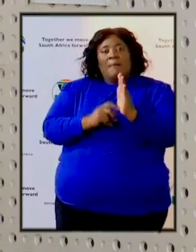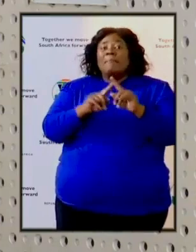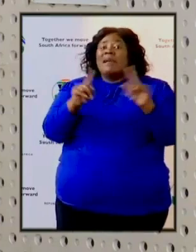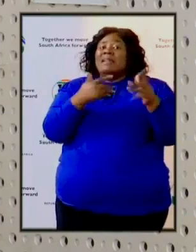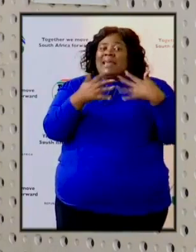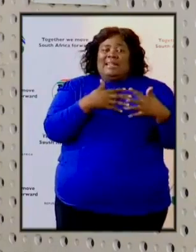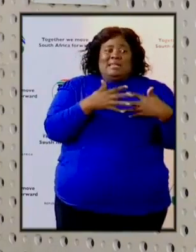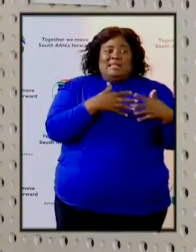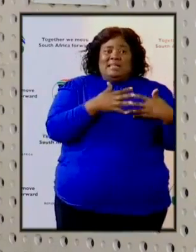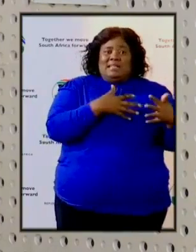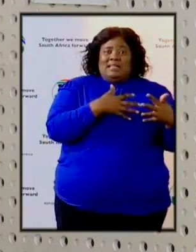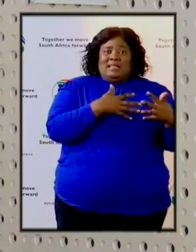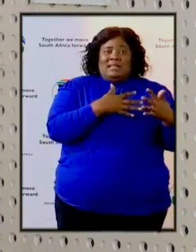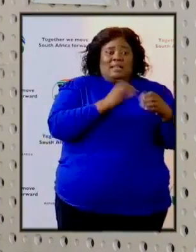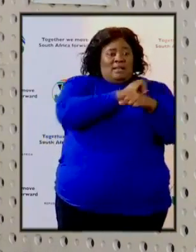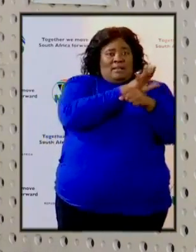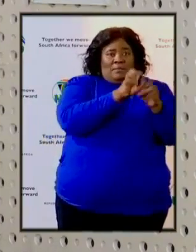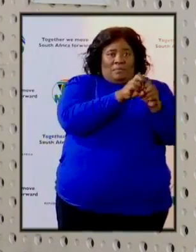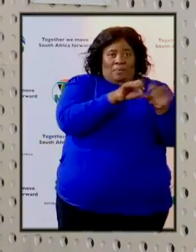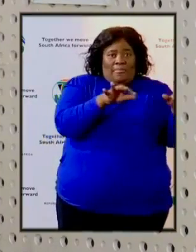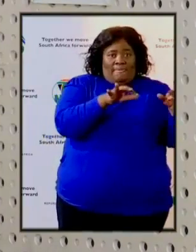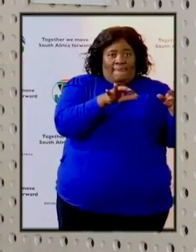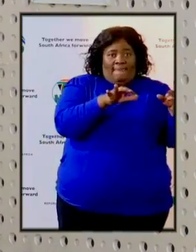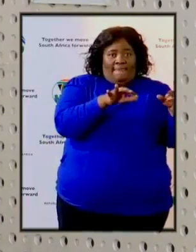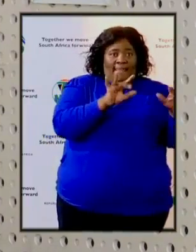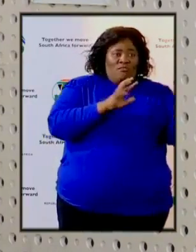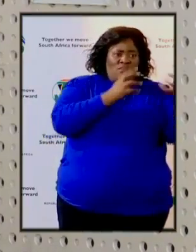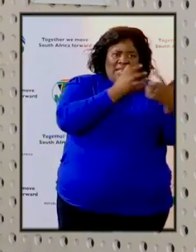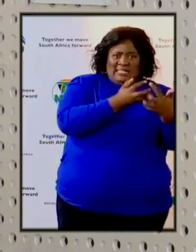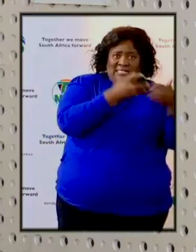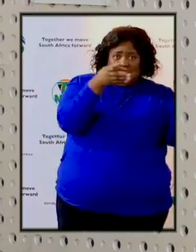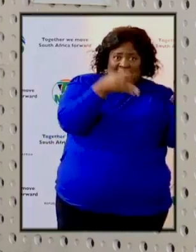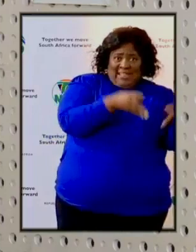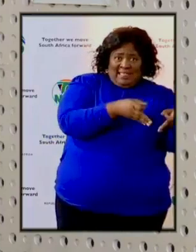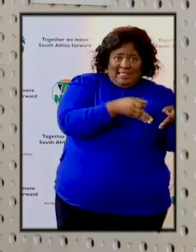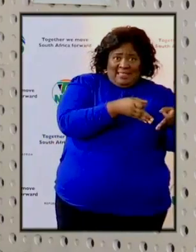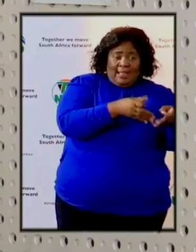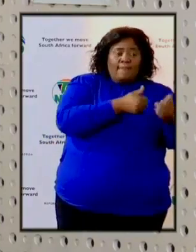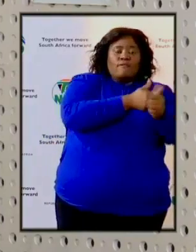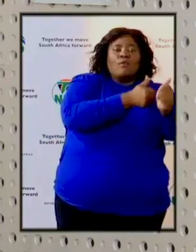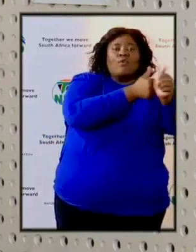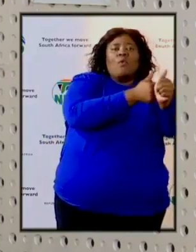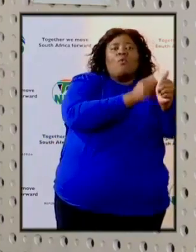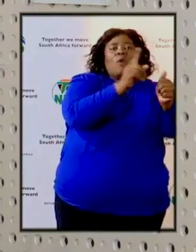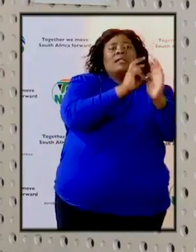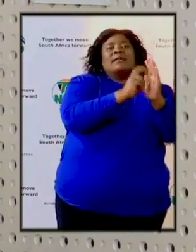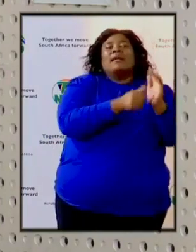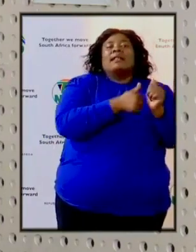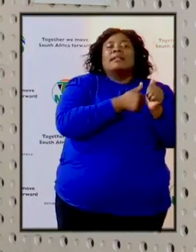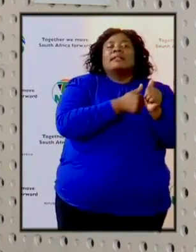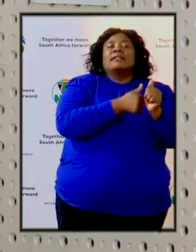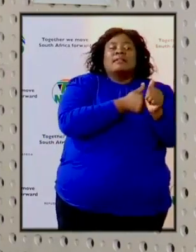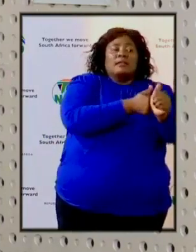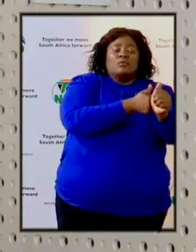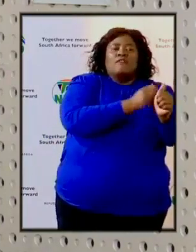COVID-19 related death is dealt with in terms of the guidelines of the Department of Health. And the guidelines are very strict.